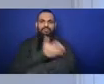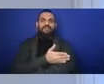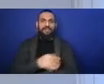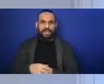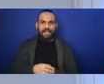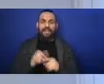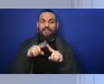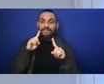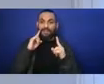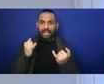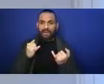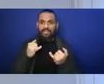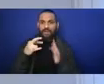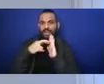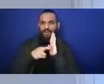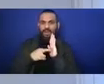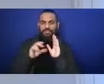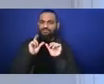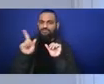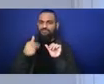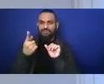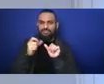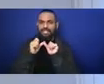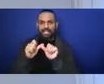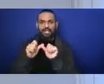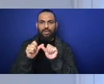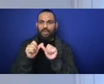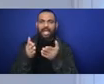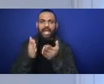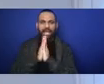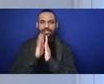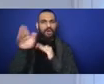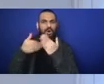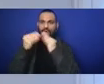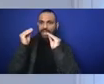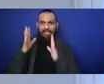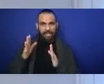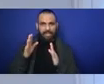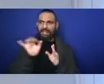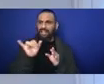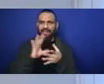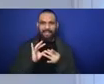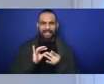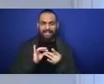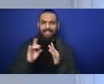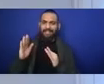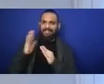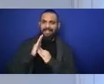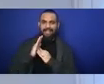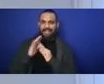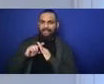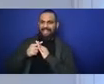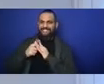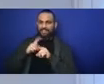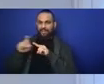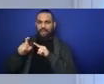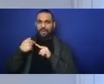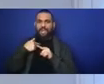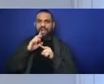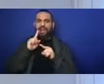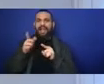as we increase allocations, hopefully that our ability to reach more educators is going to